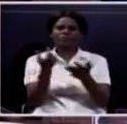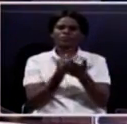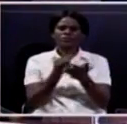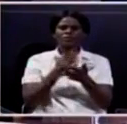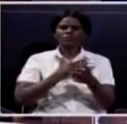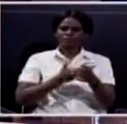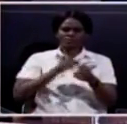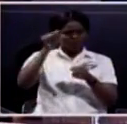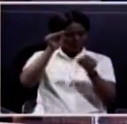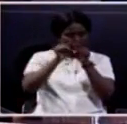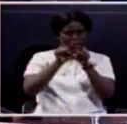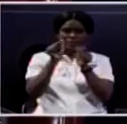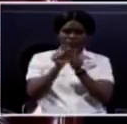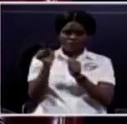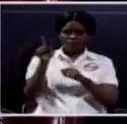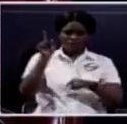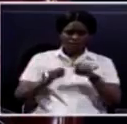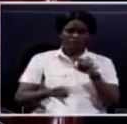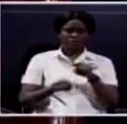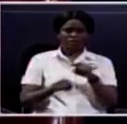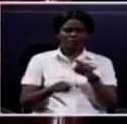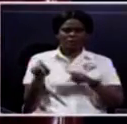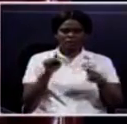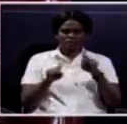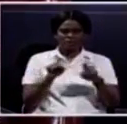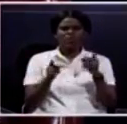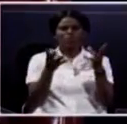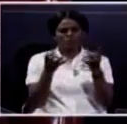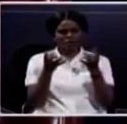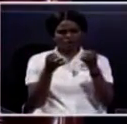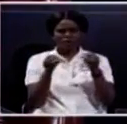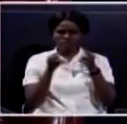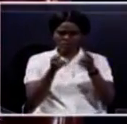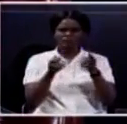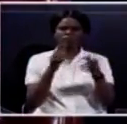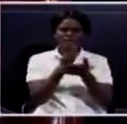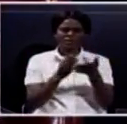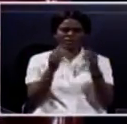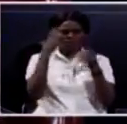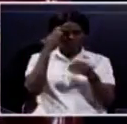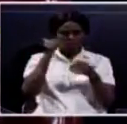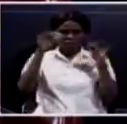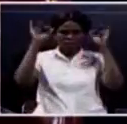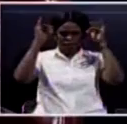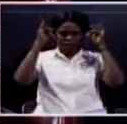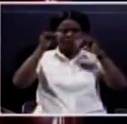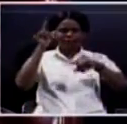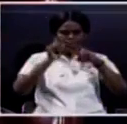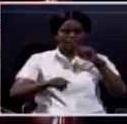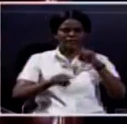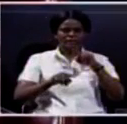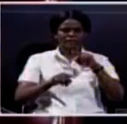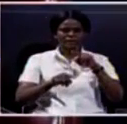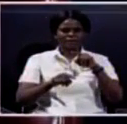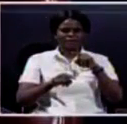agree with you. Do you know why some people wouldn't like to go that direction? Because a cow cannot be manipulated